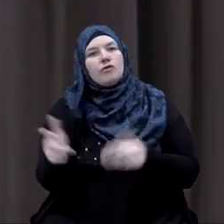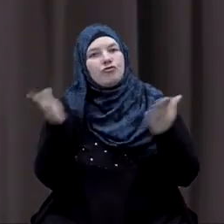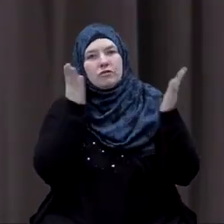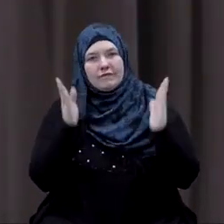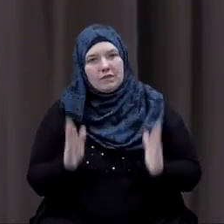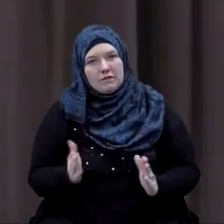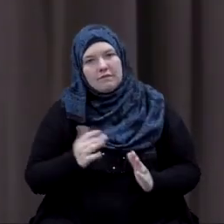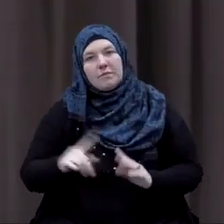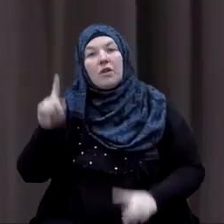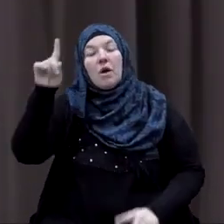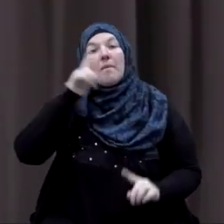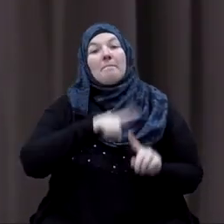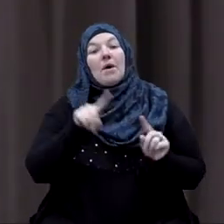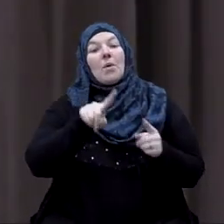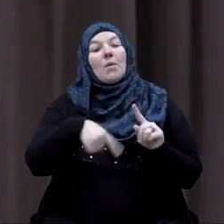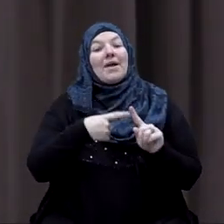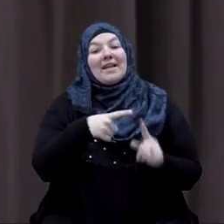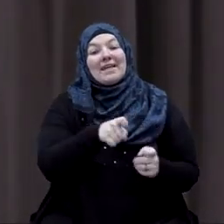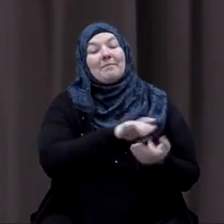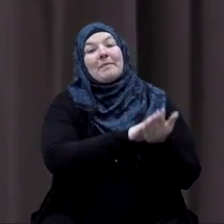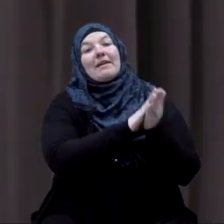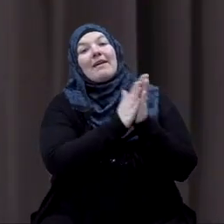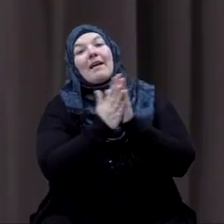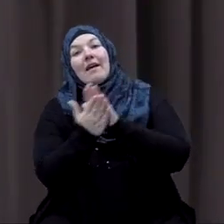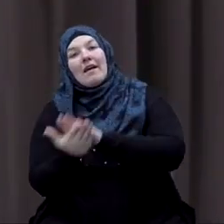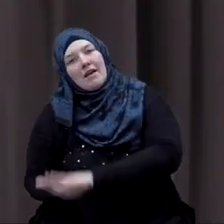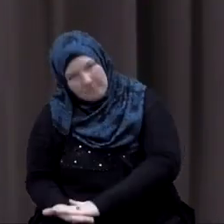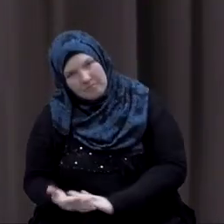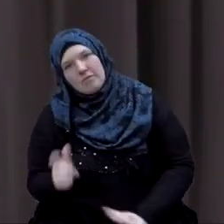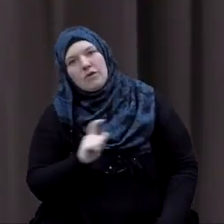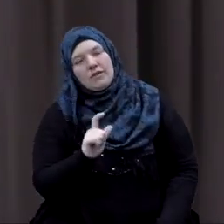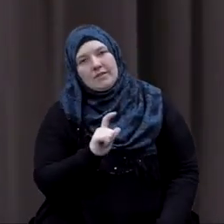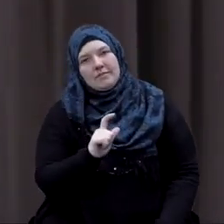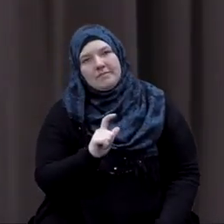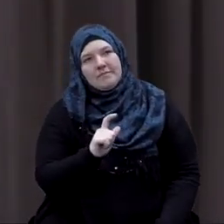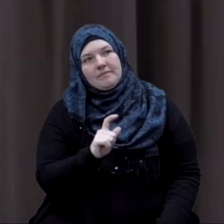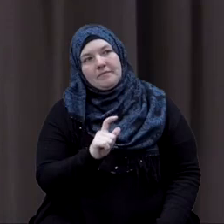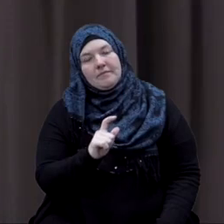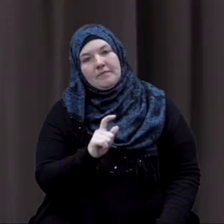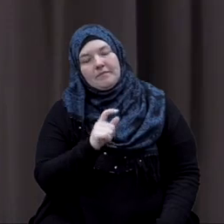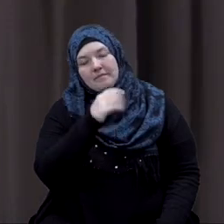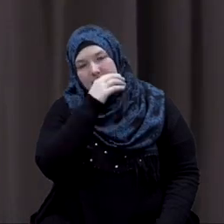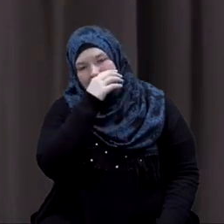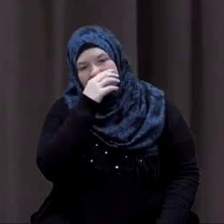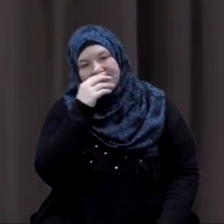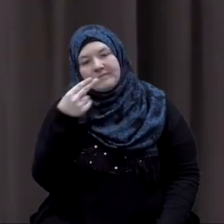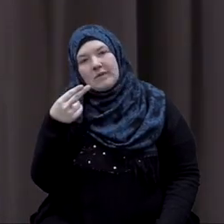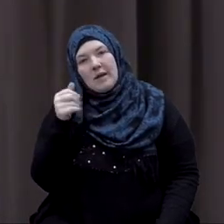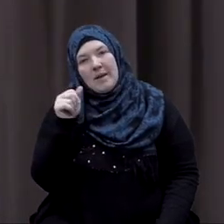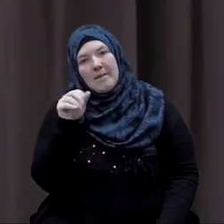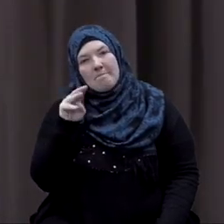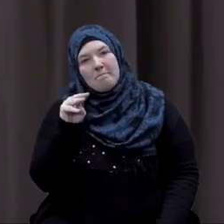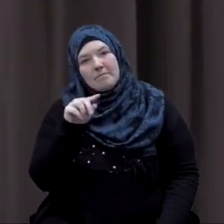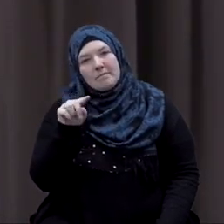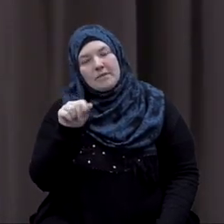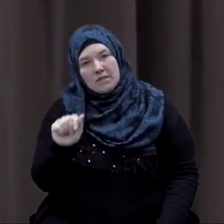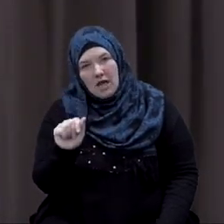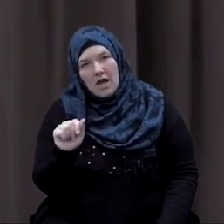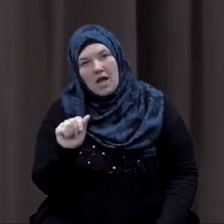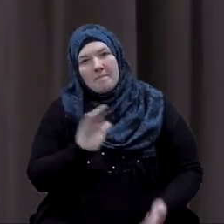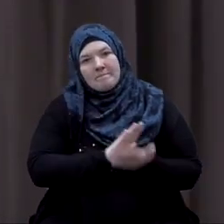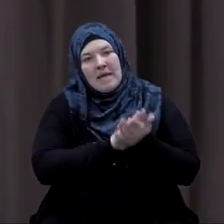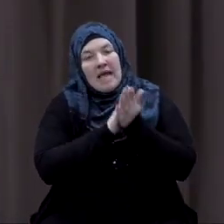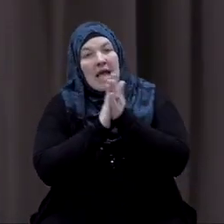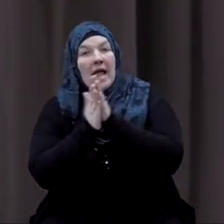But when he became the Muslim, and Hamza ibn Abi Talib became a Muslim, just